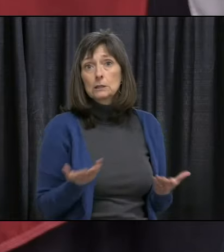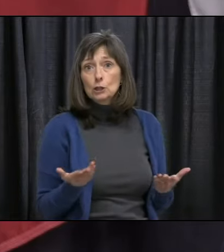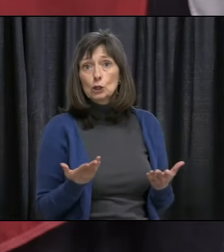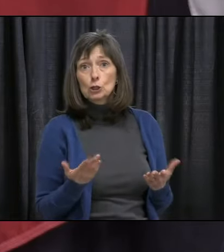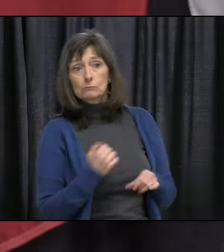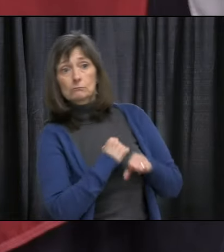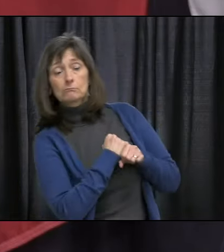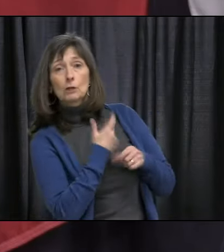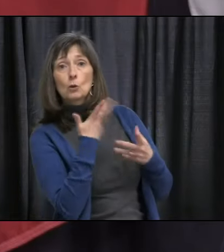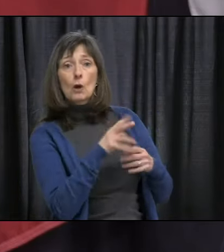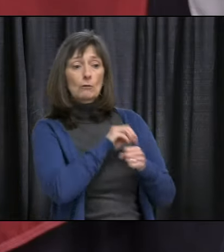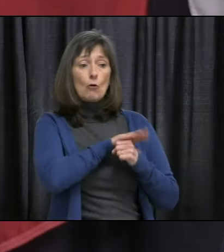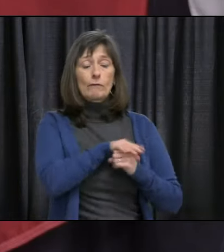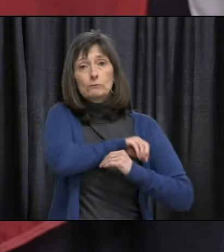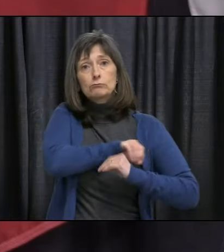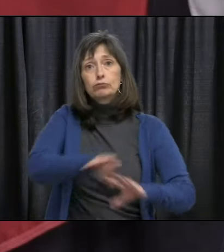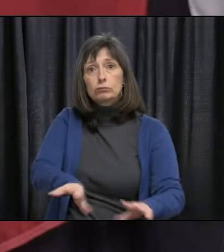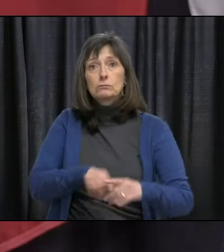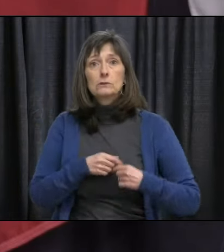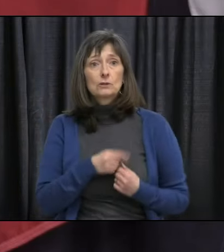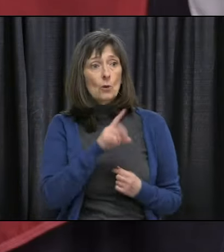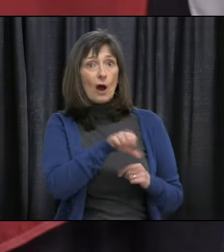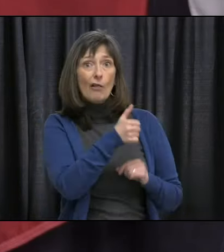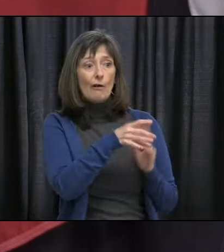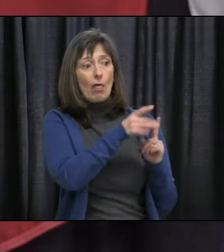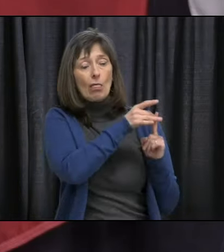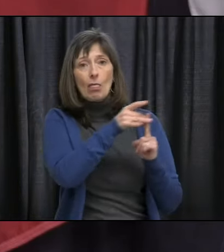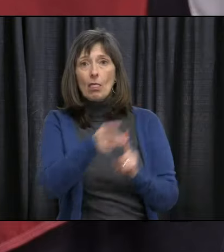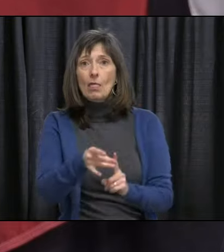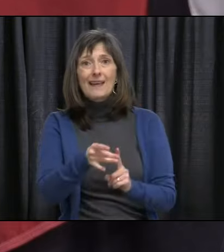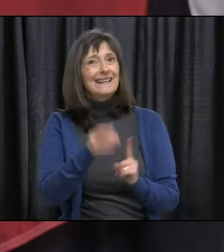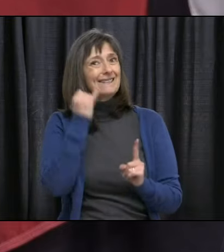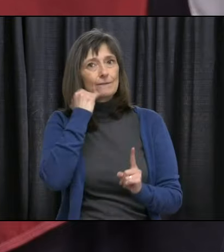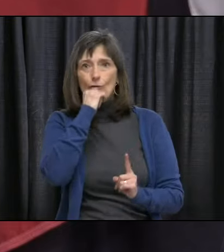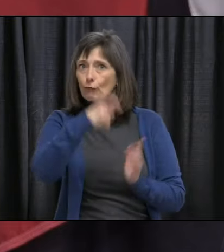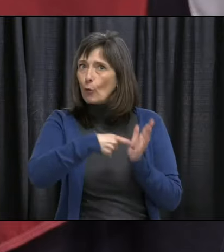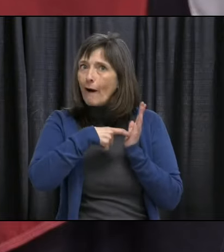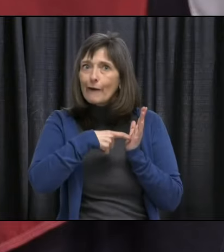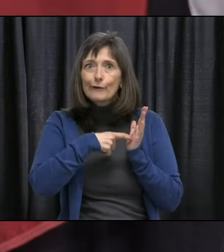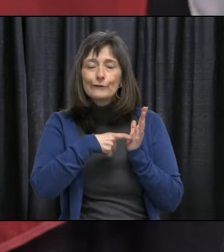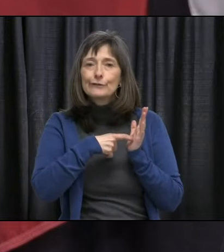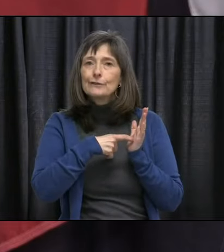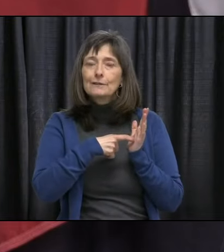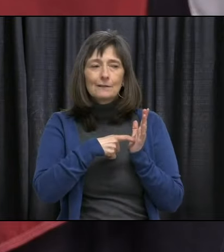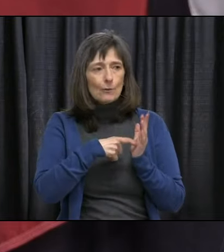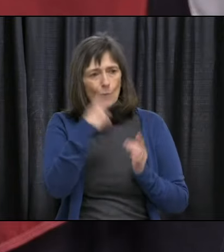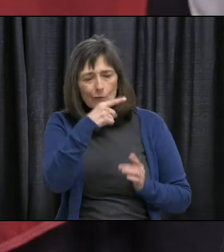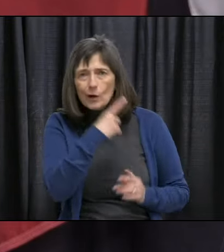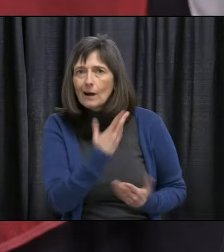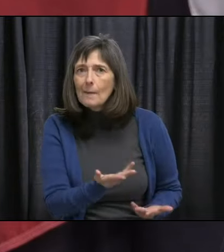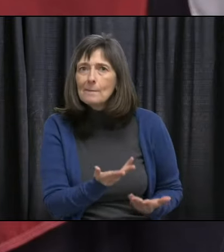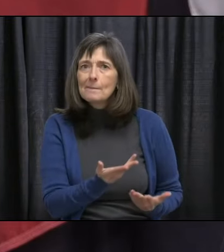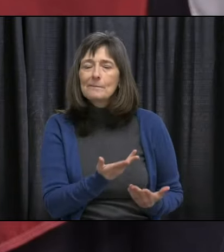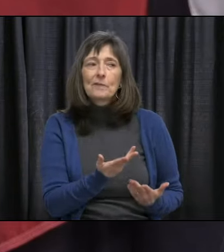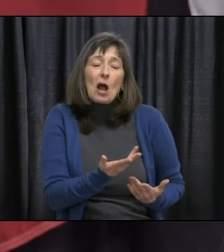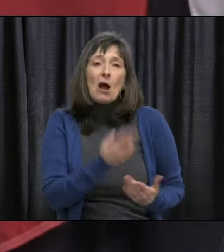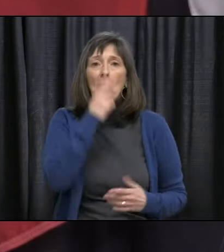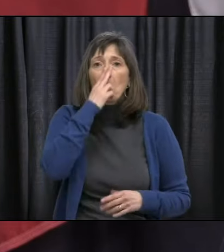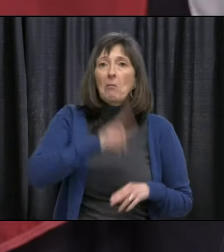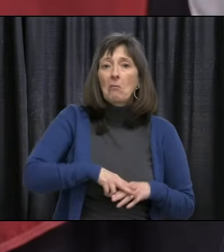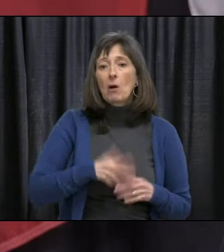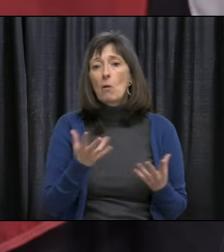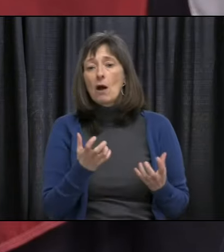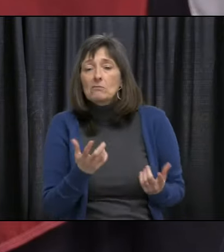from people that were coming into our province and they were non-essential, just essential travel only within our province. So this